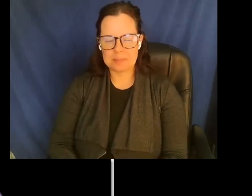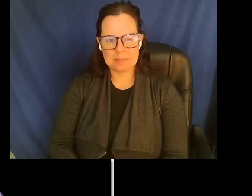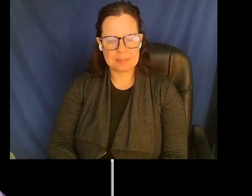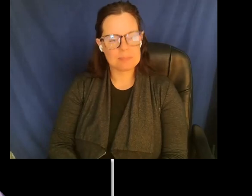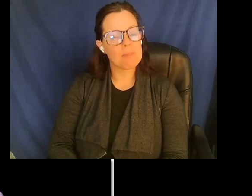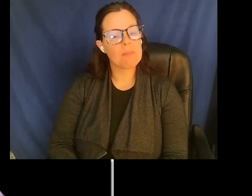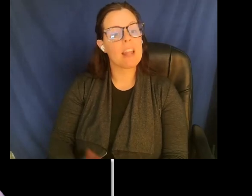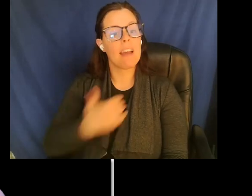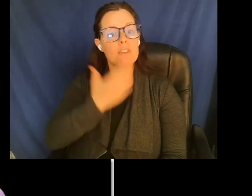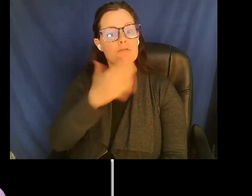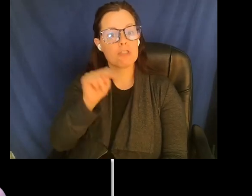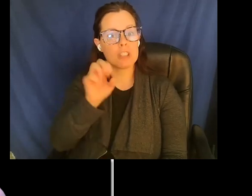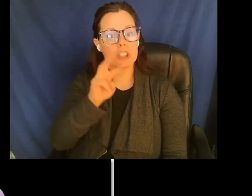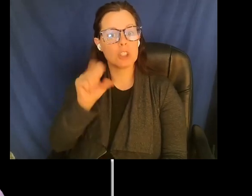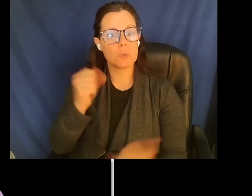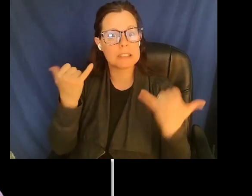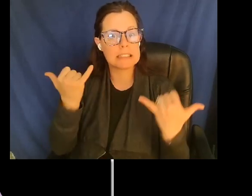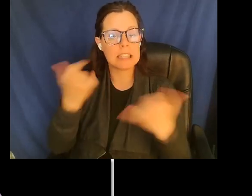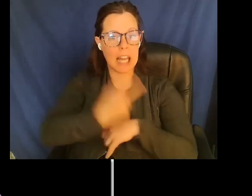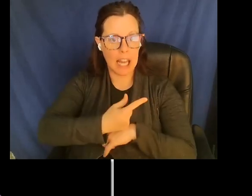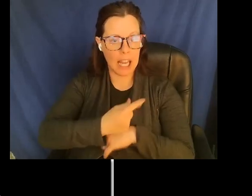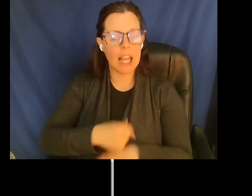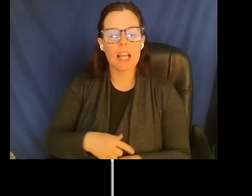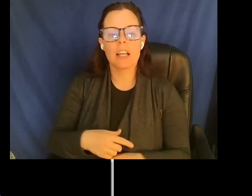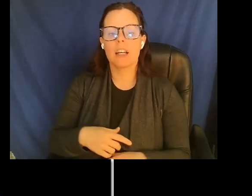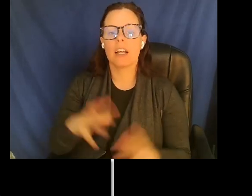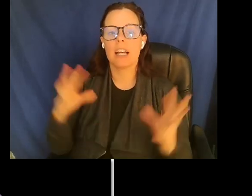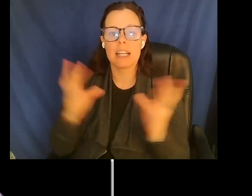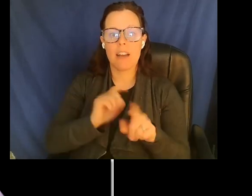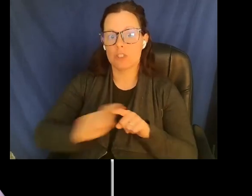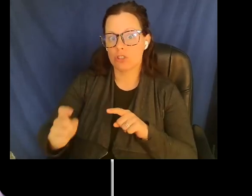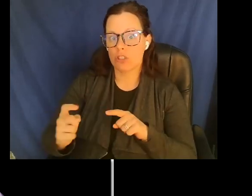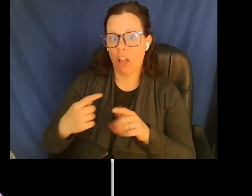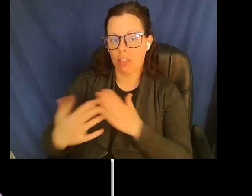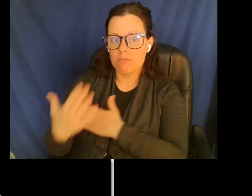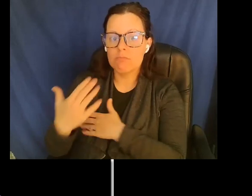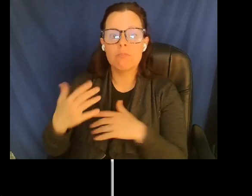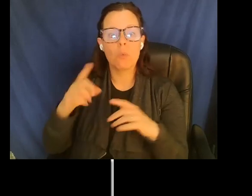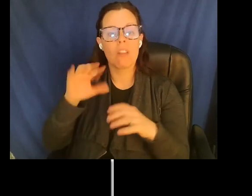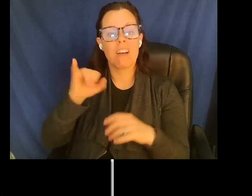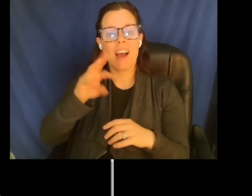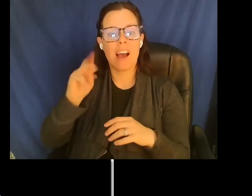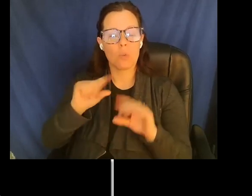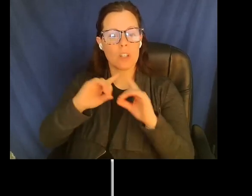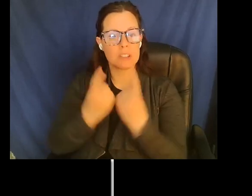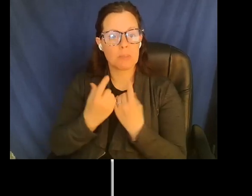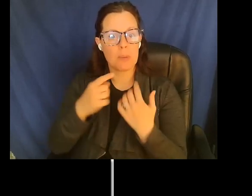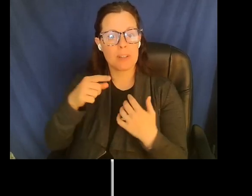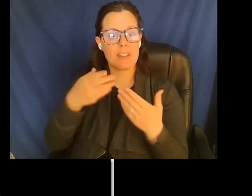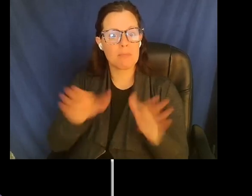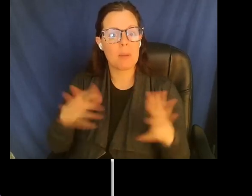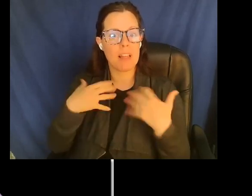We've got some good news today. There's a conference call earlier with the Iowa Department of Public Health in which it was shared that we will